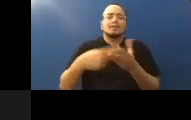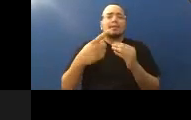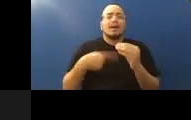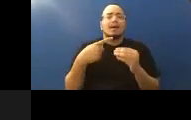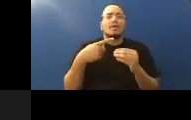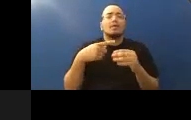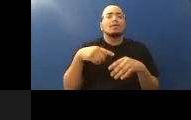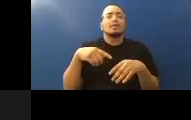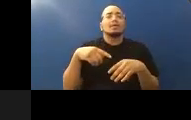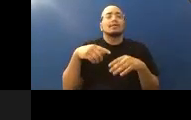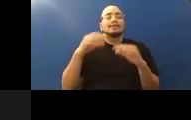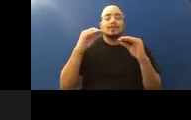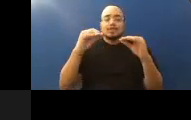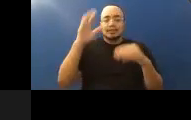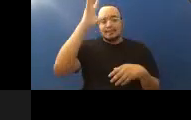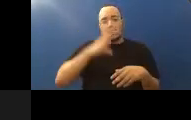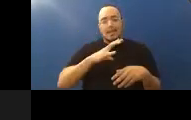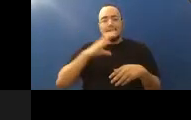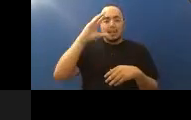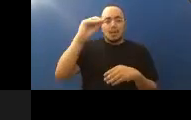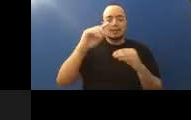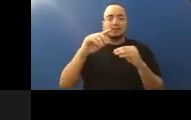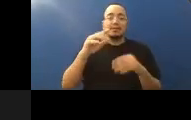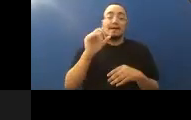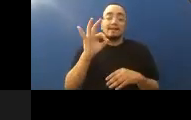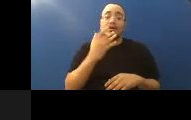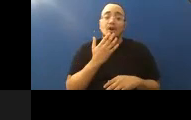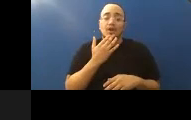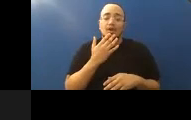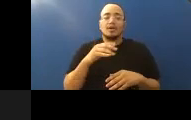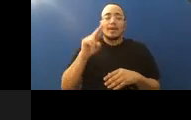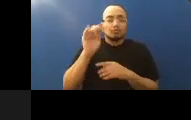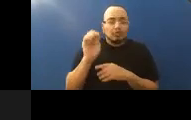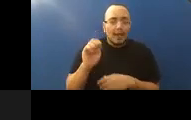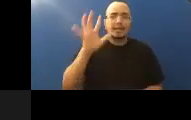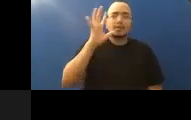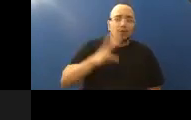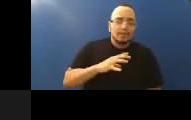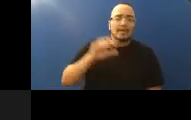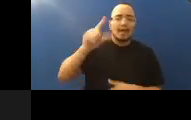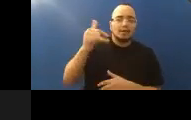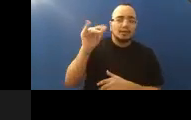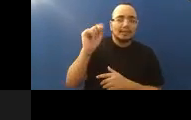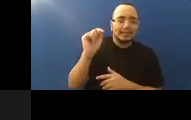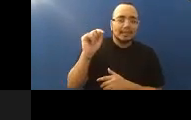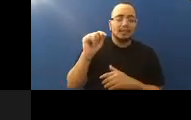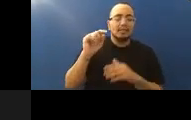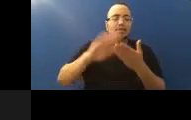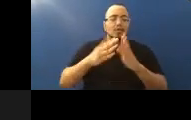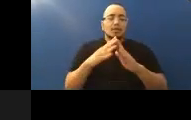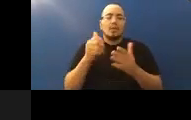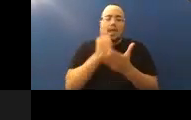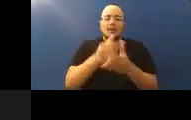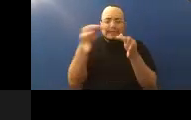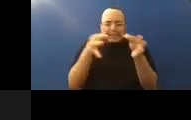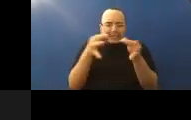also about race and racism in the LGBTQ community. I'm in classism, we were breaking down all of these things. I did that in